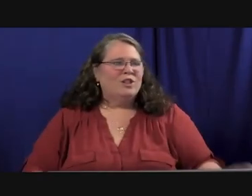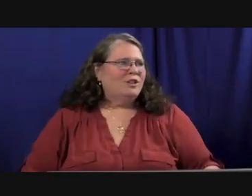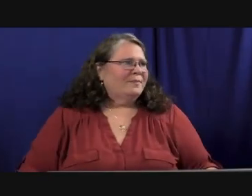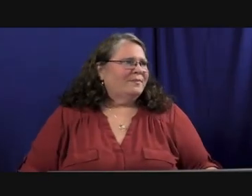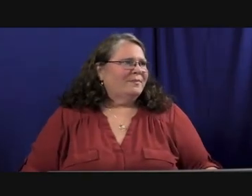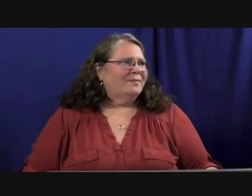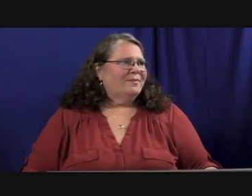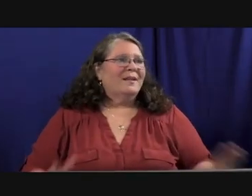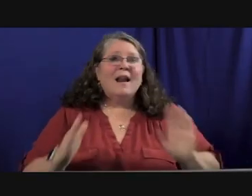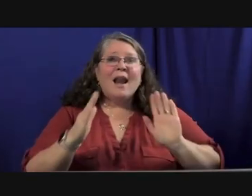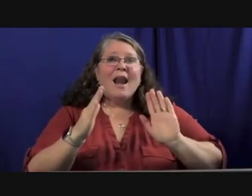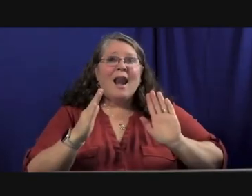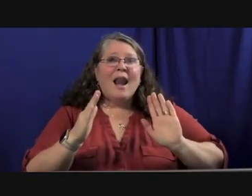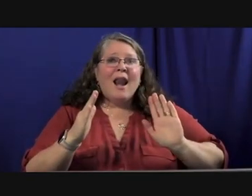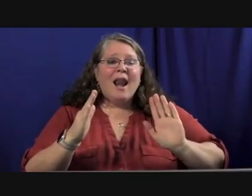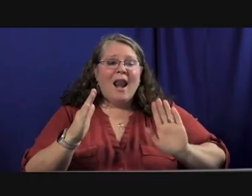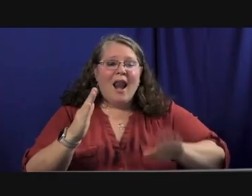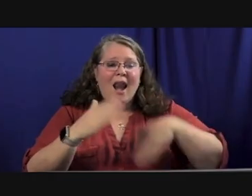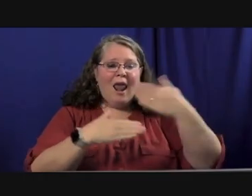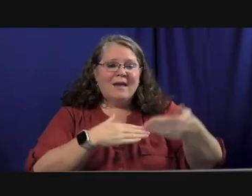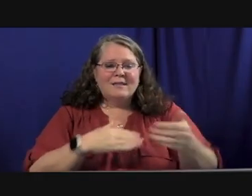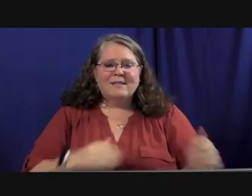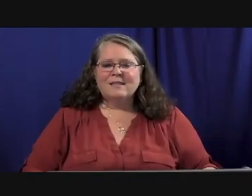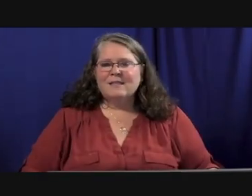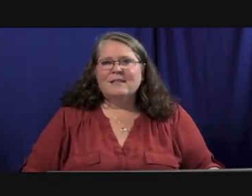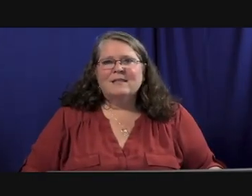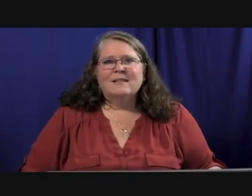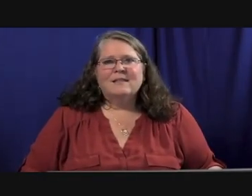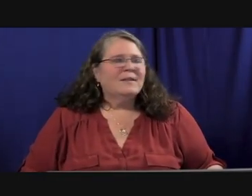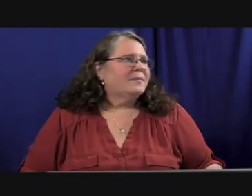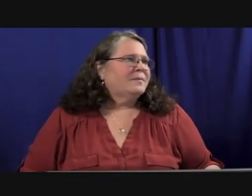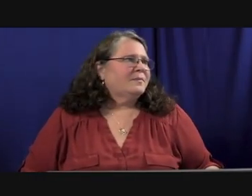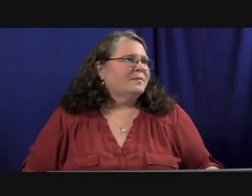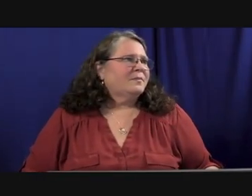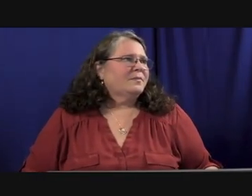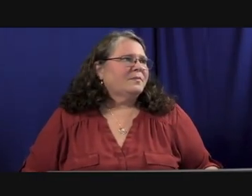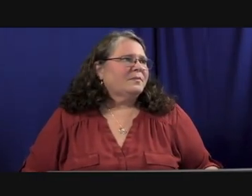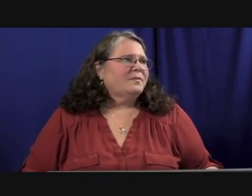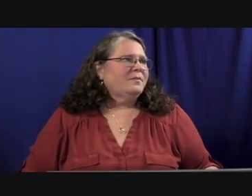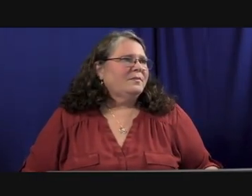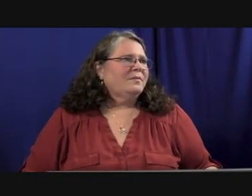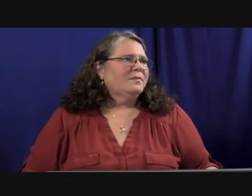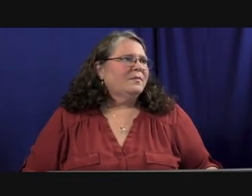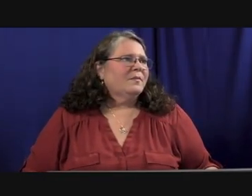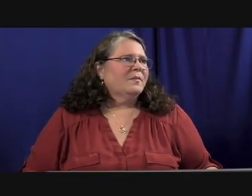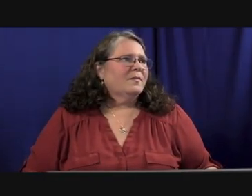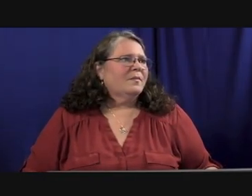by giving kids access to language. Next slide, please.